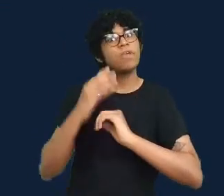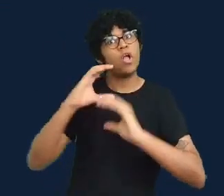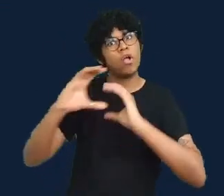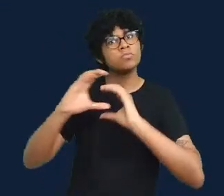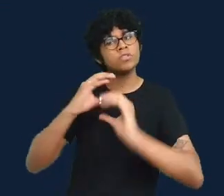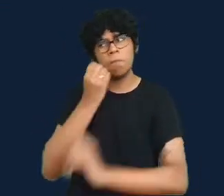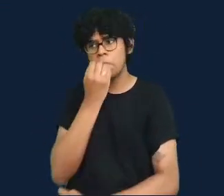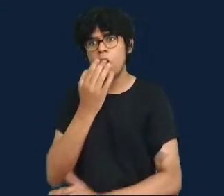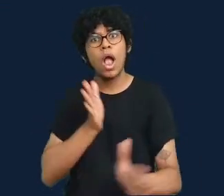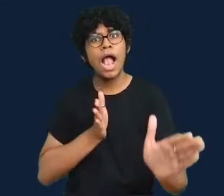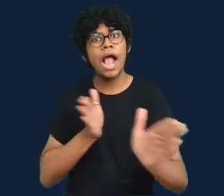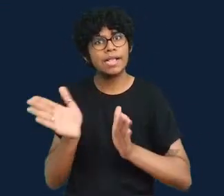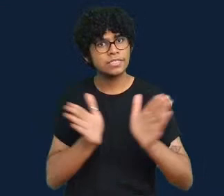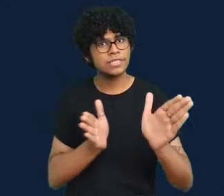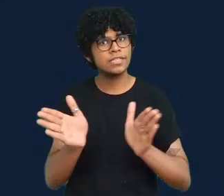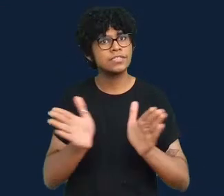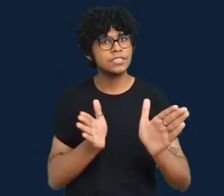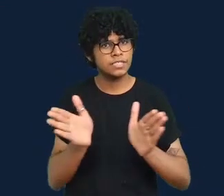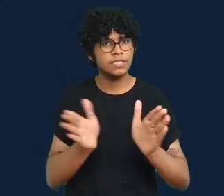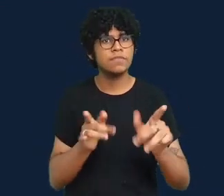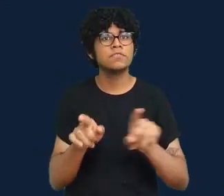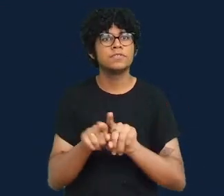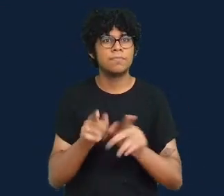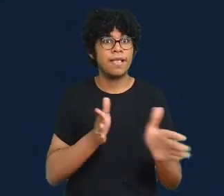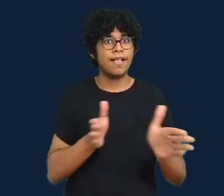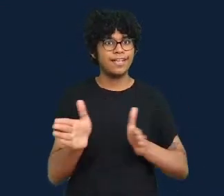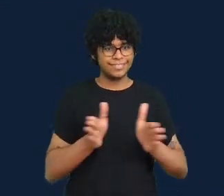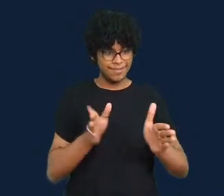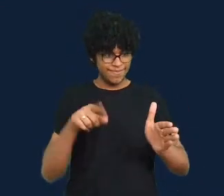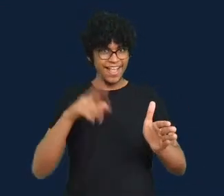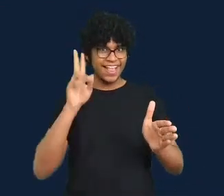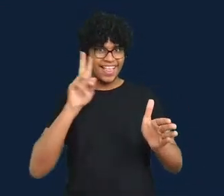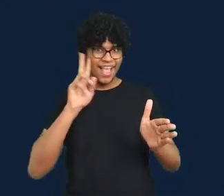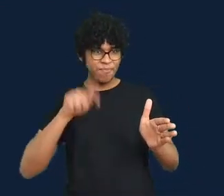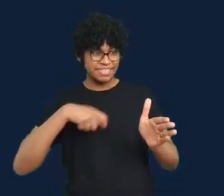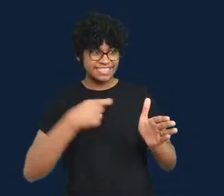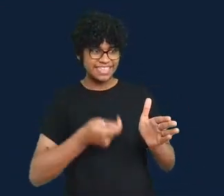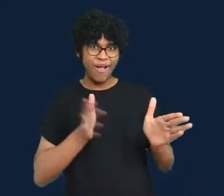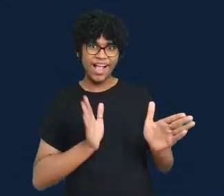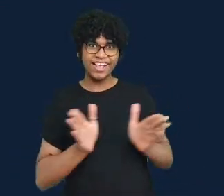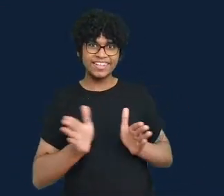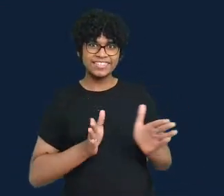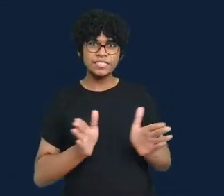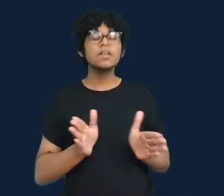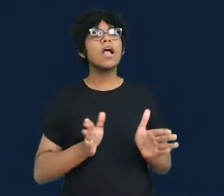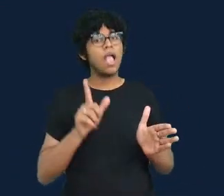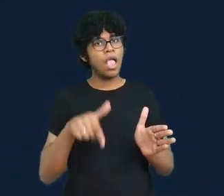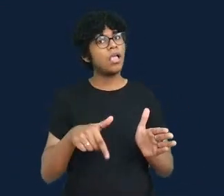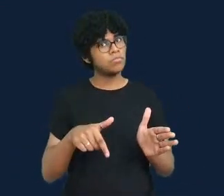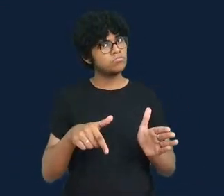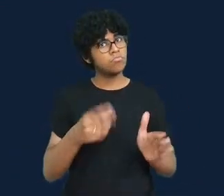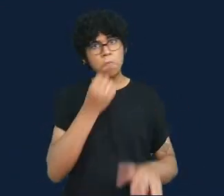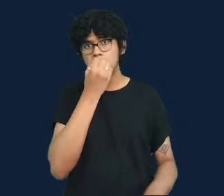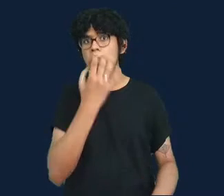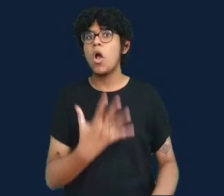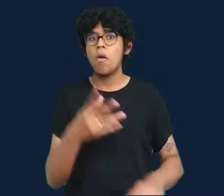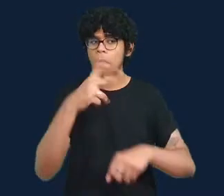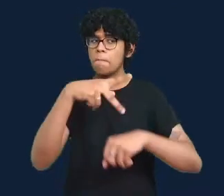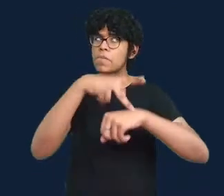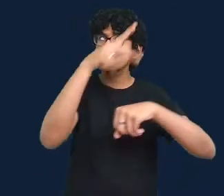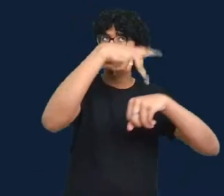that I talked about, they also perform great there. So yeah, I think like it's more and